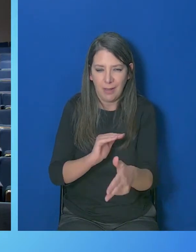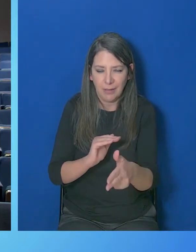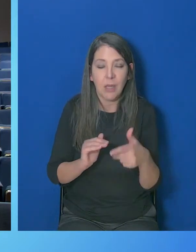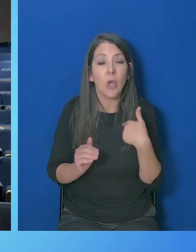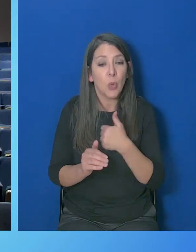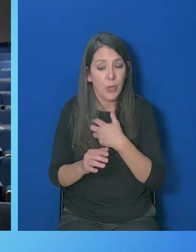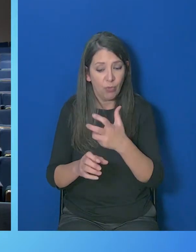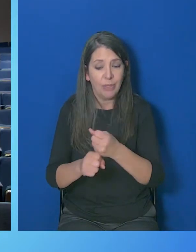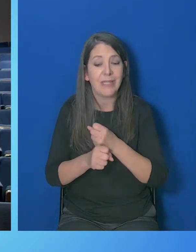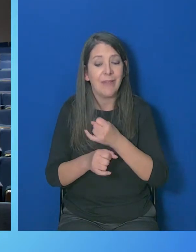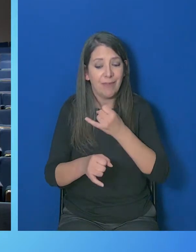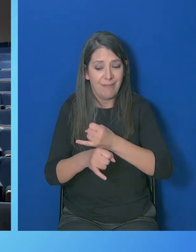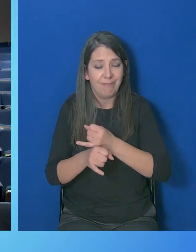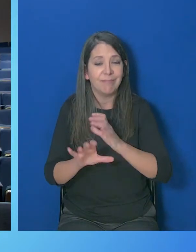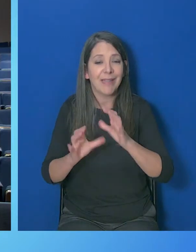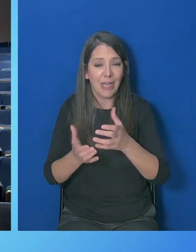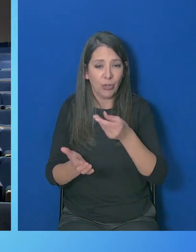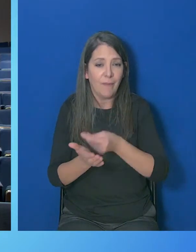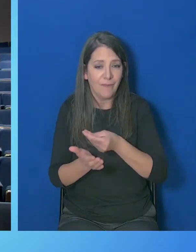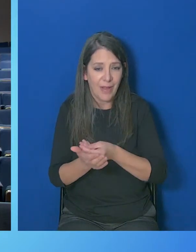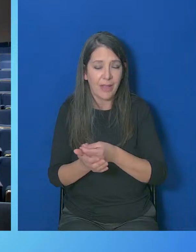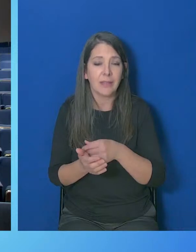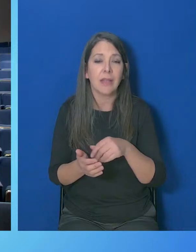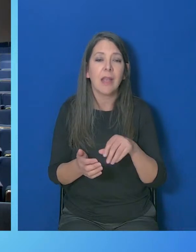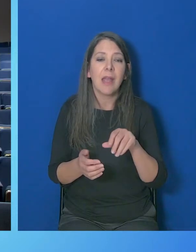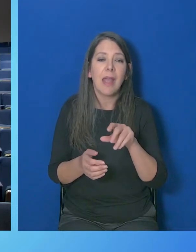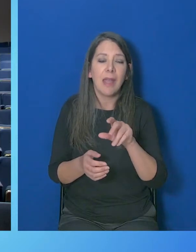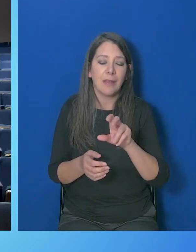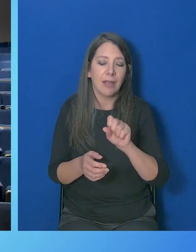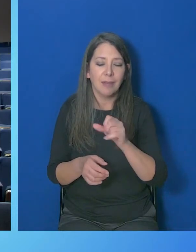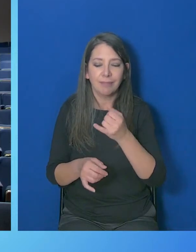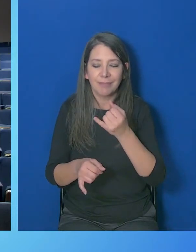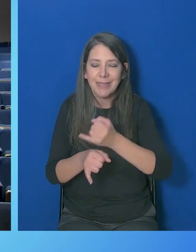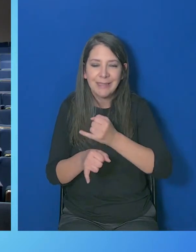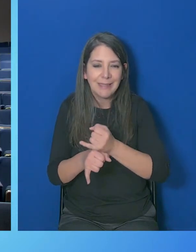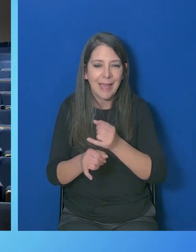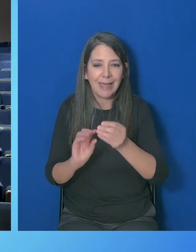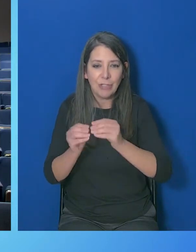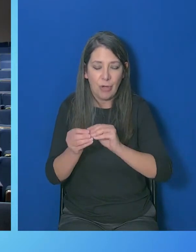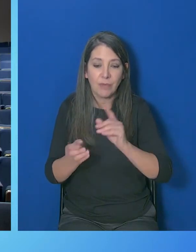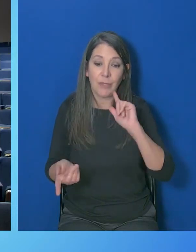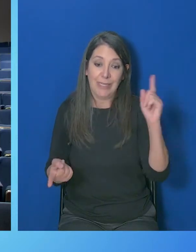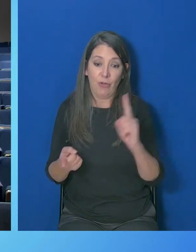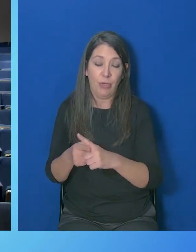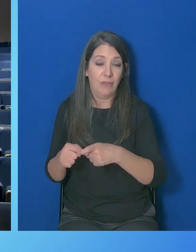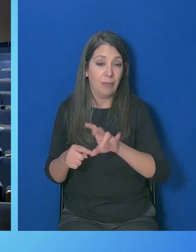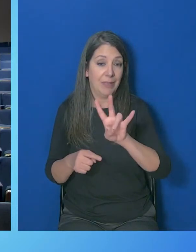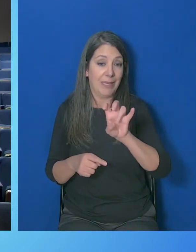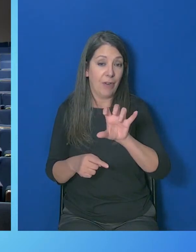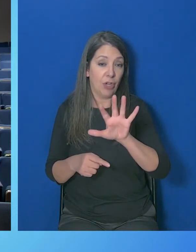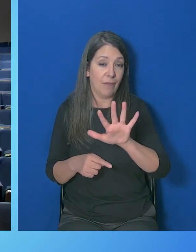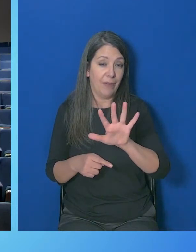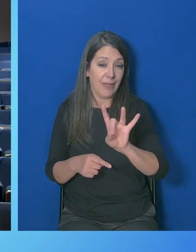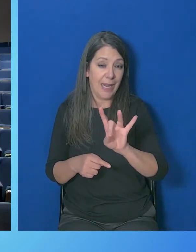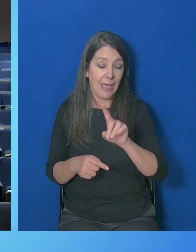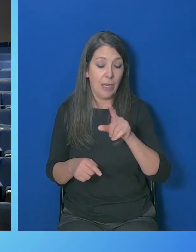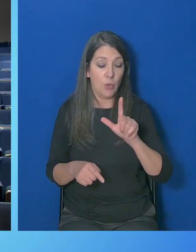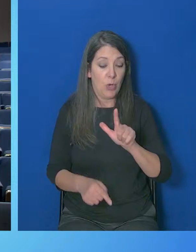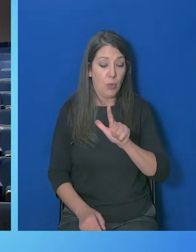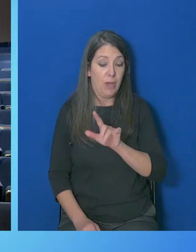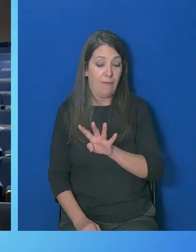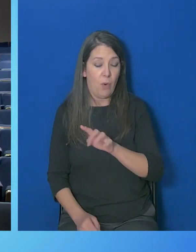classroom site fund transfer, and the per pupil amount has increased from $758 in 2024